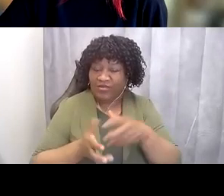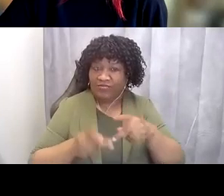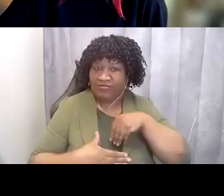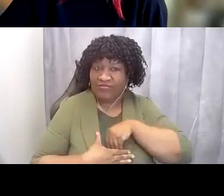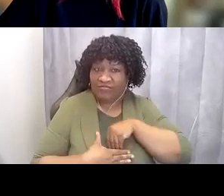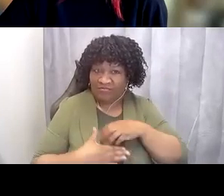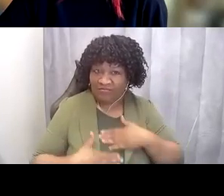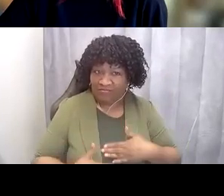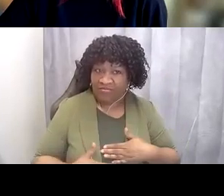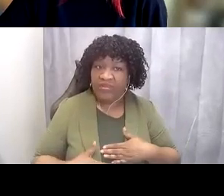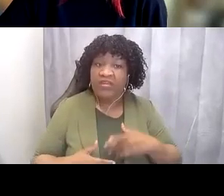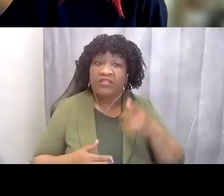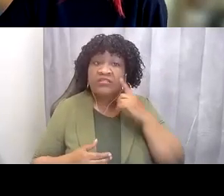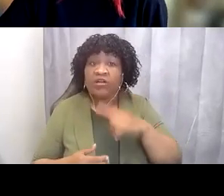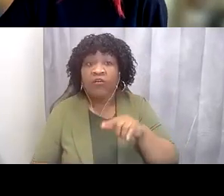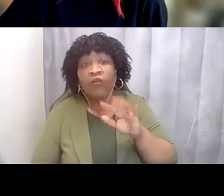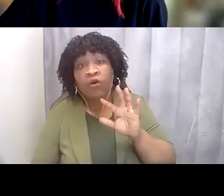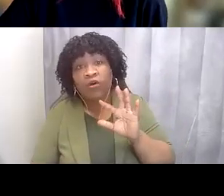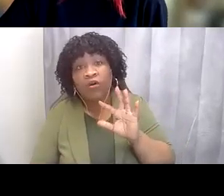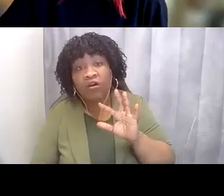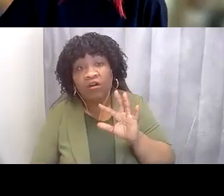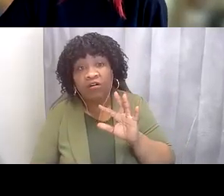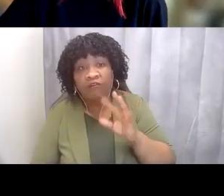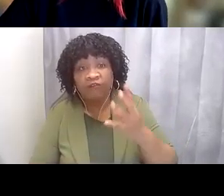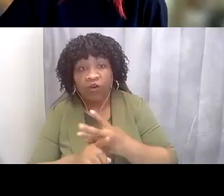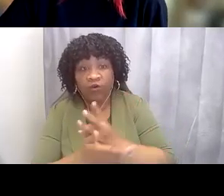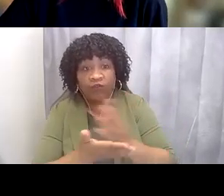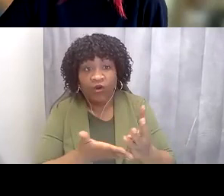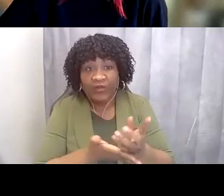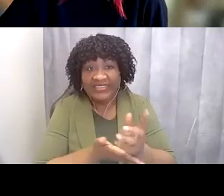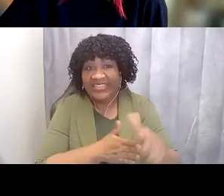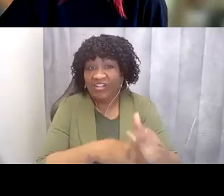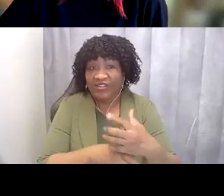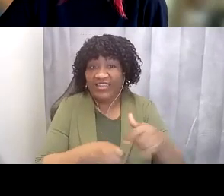Pfizer or Moderna regimen, and then 4 weeks later, a 3rd shot.